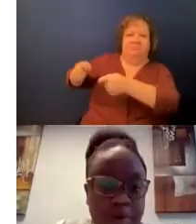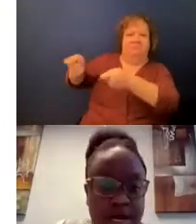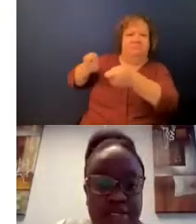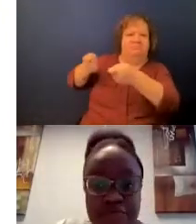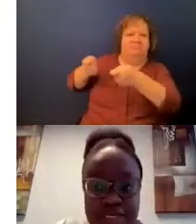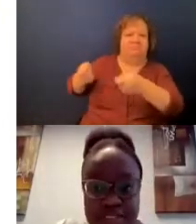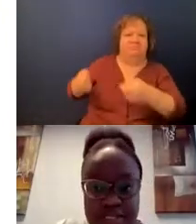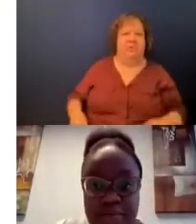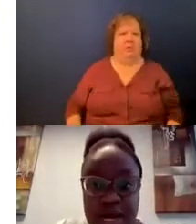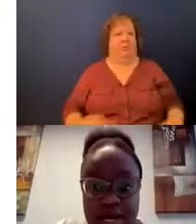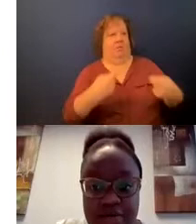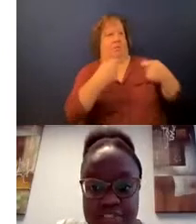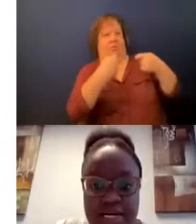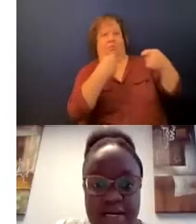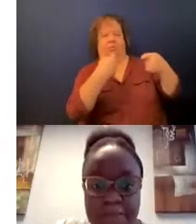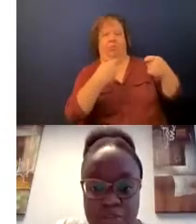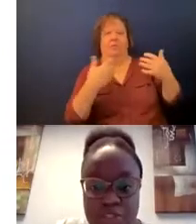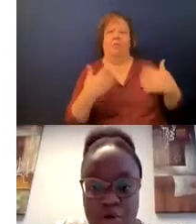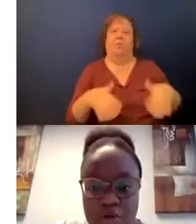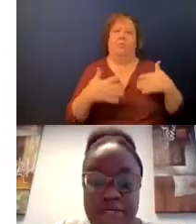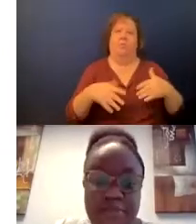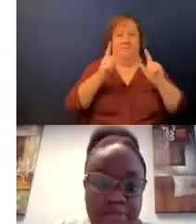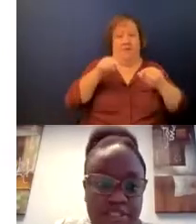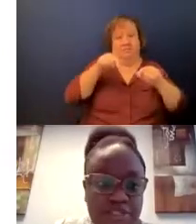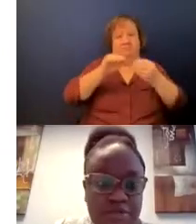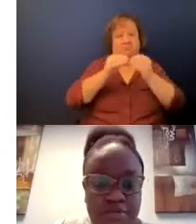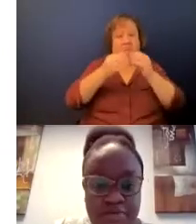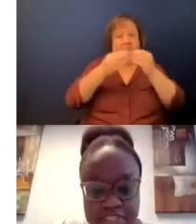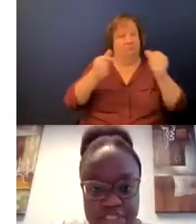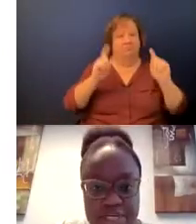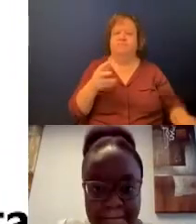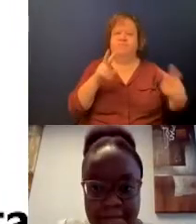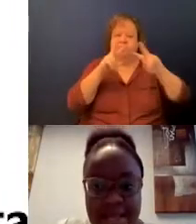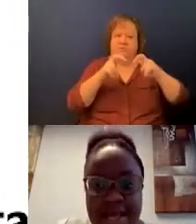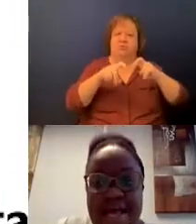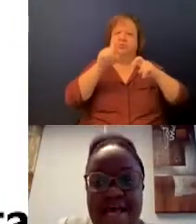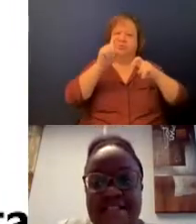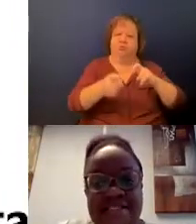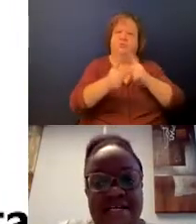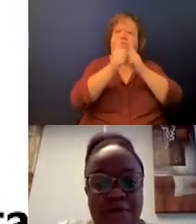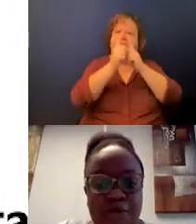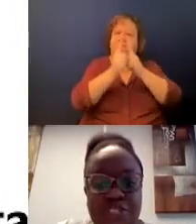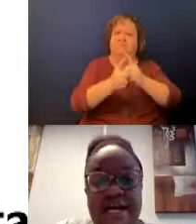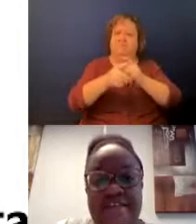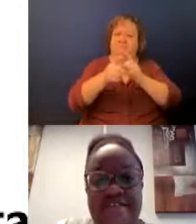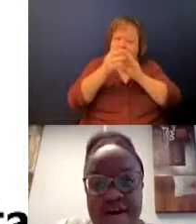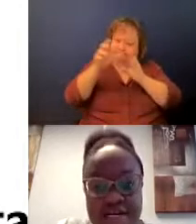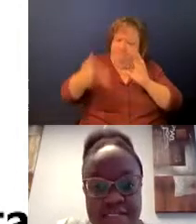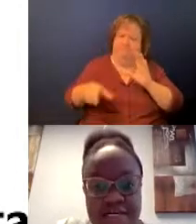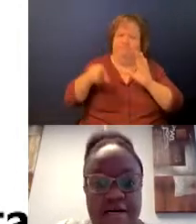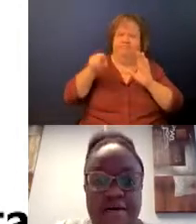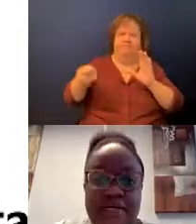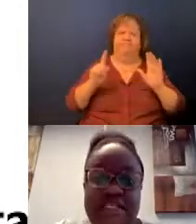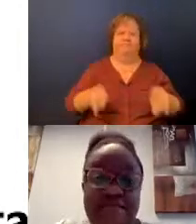is why in Youth Excel, we are using an approach called implementation research. And in this approach, a key